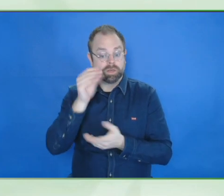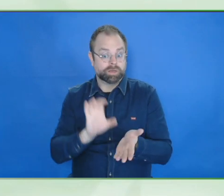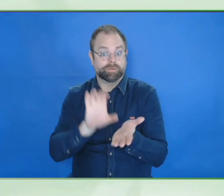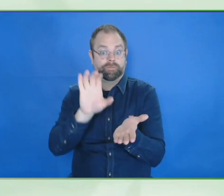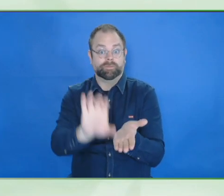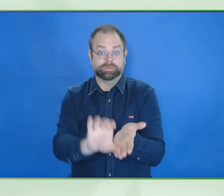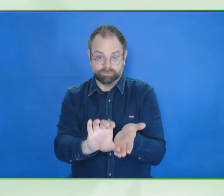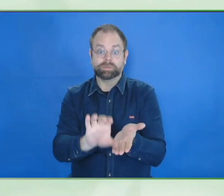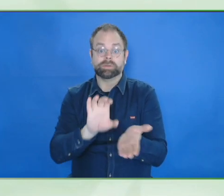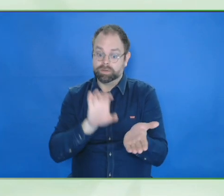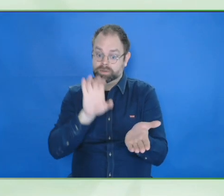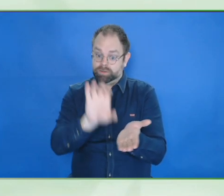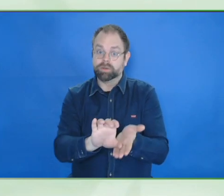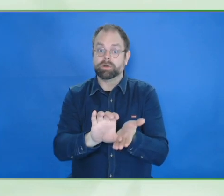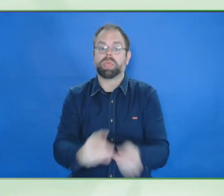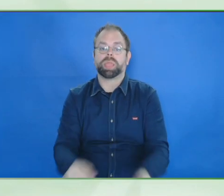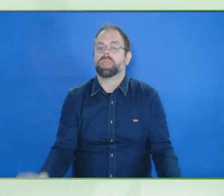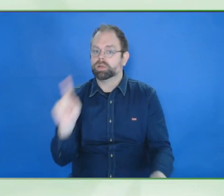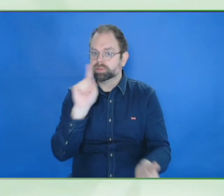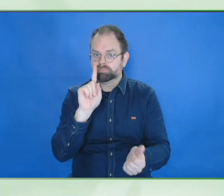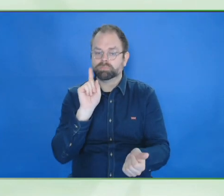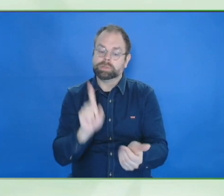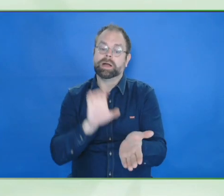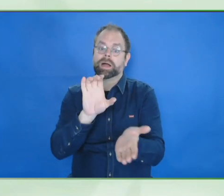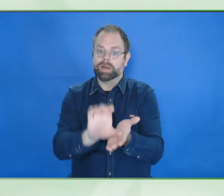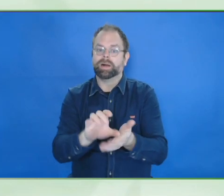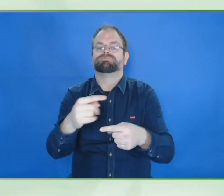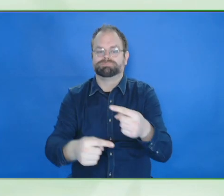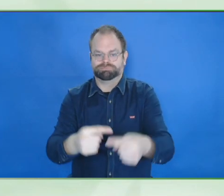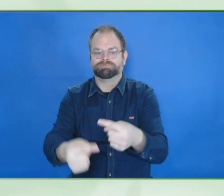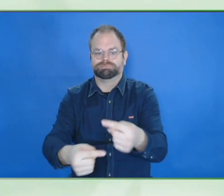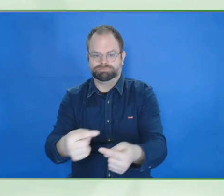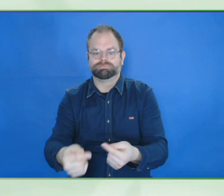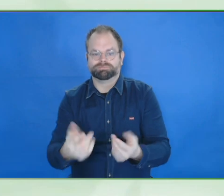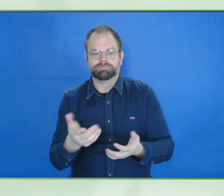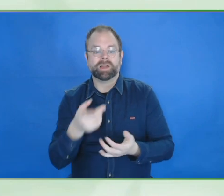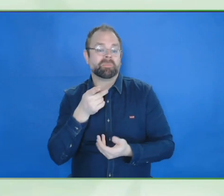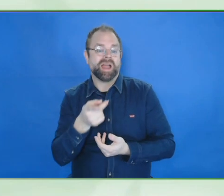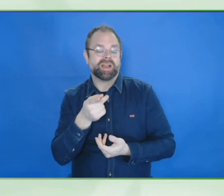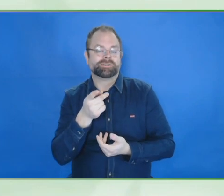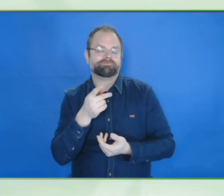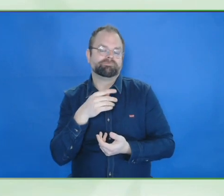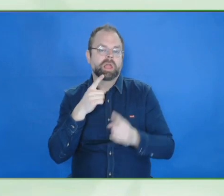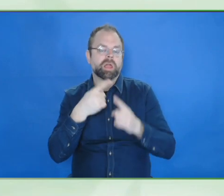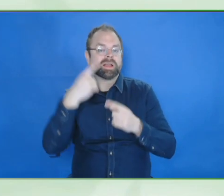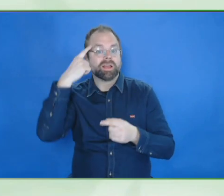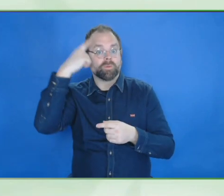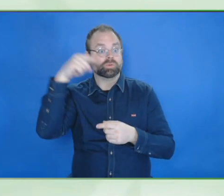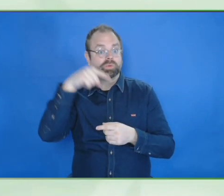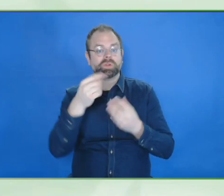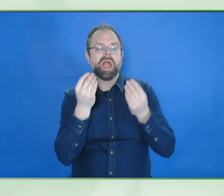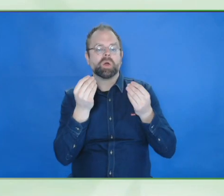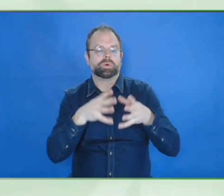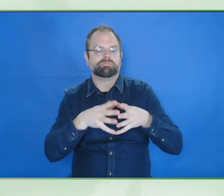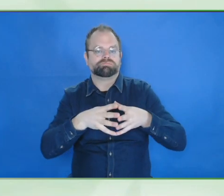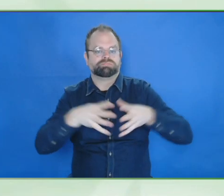physical product, for example, maybe like a prosthesis, can be a challenge to scale up and deliver at a large scale. But